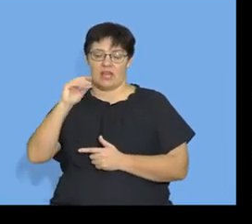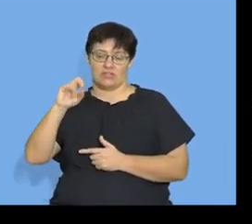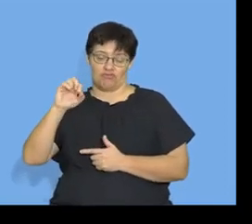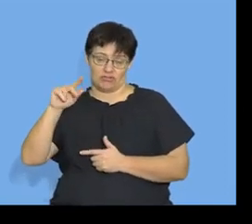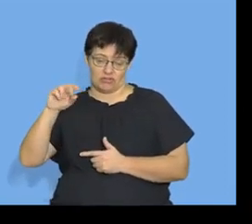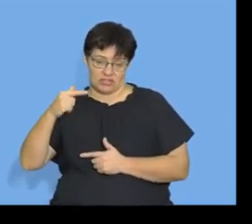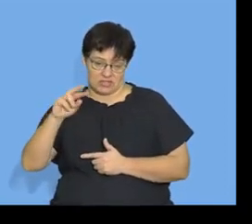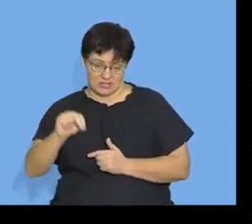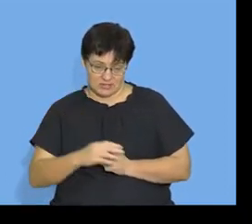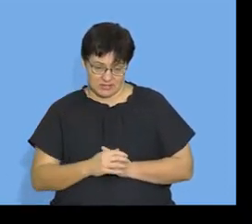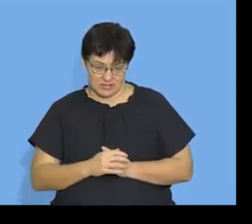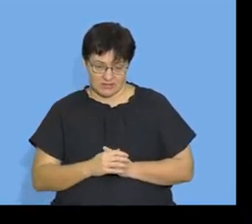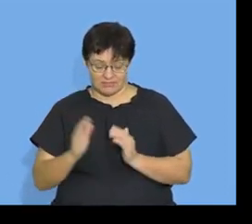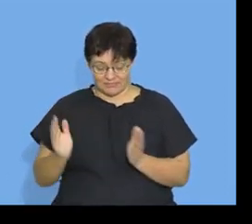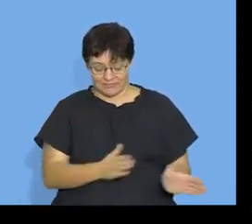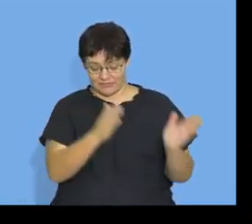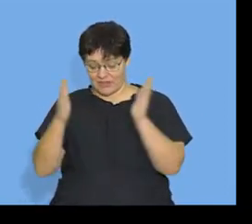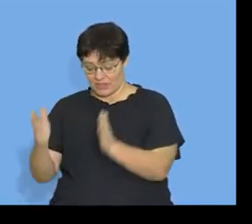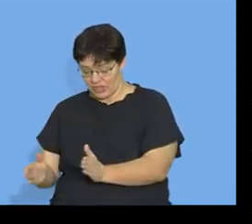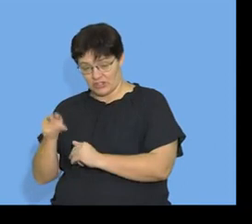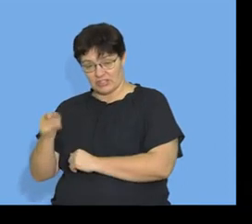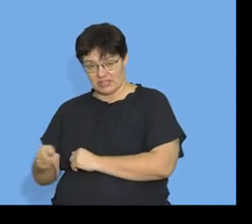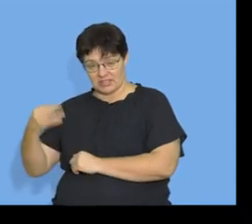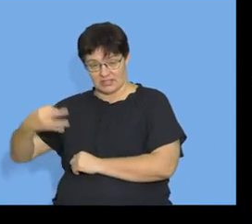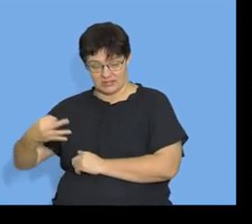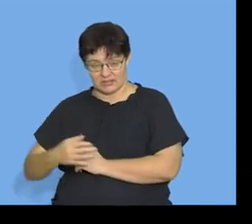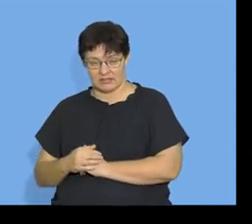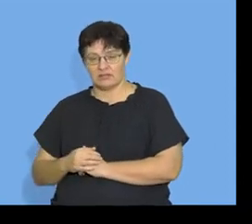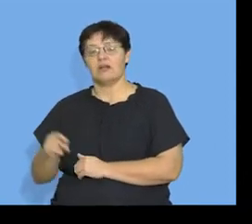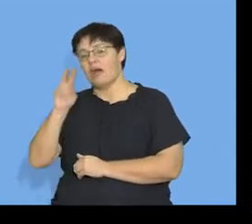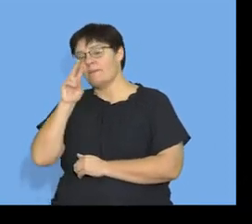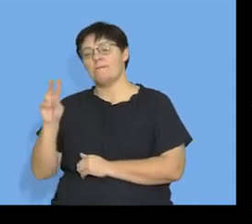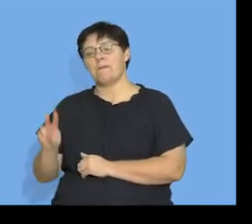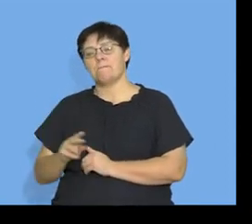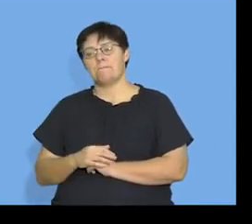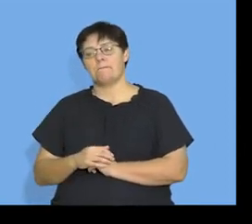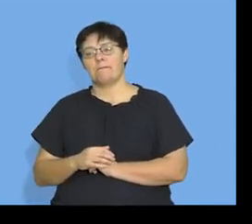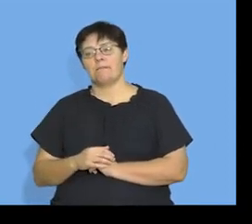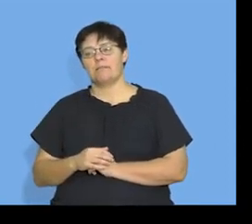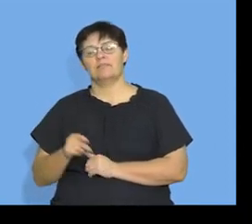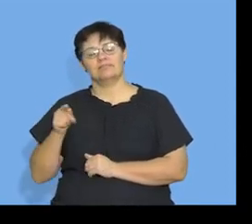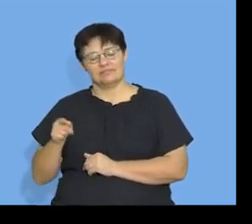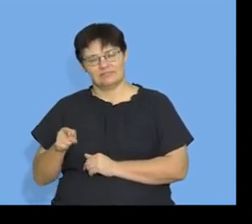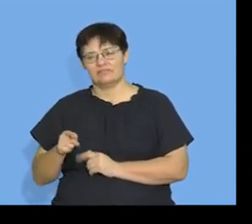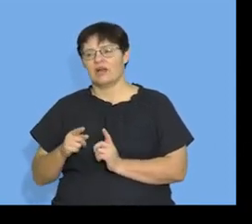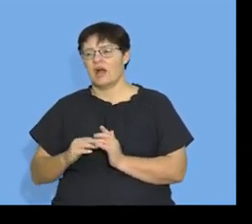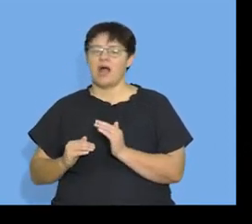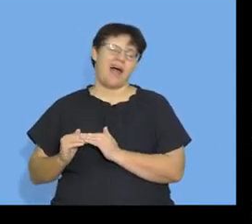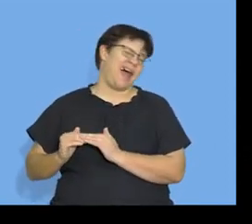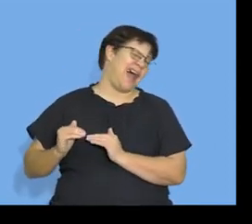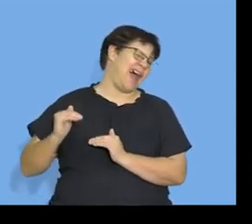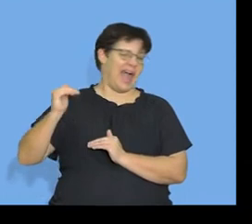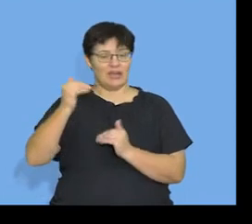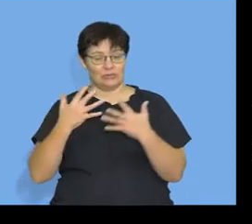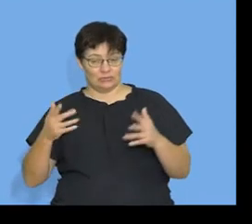progesterone and estrogen. As we progress into the third trimester, we see that this is when probably the